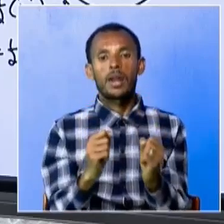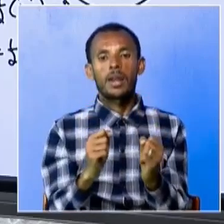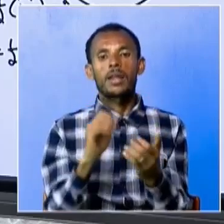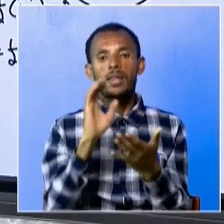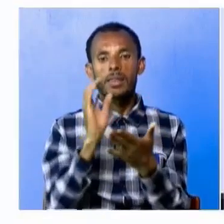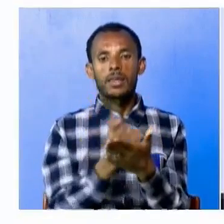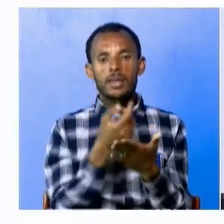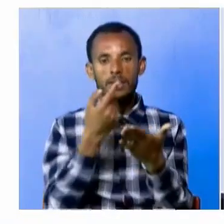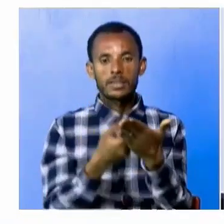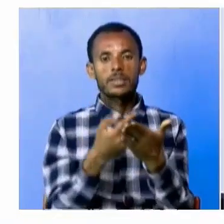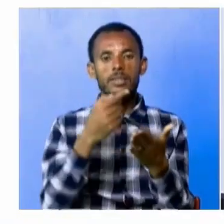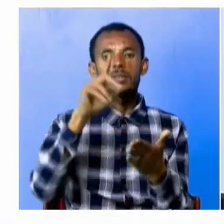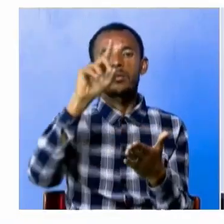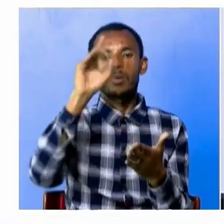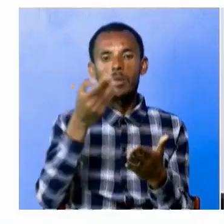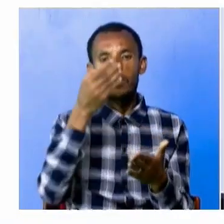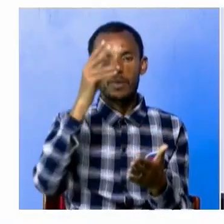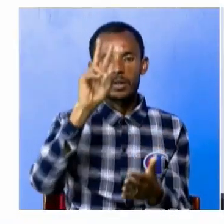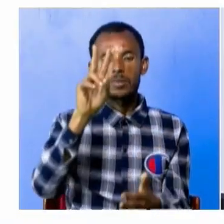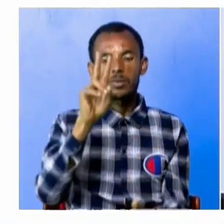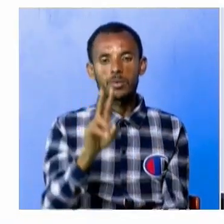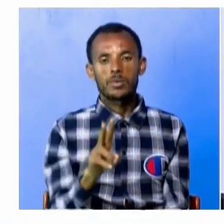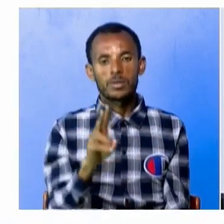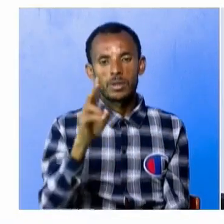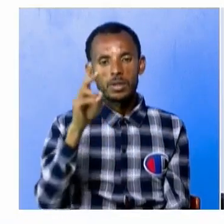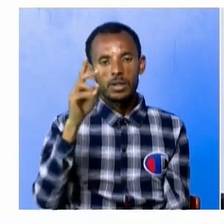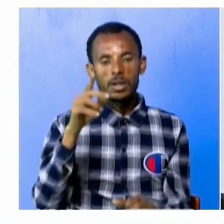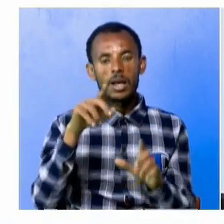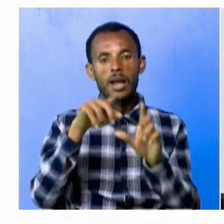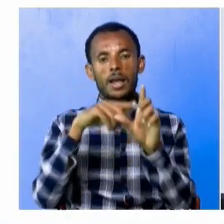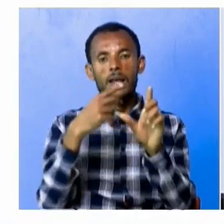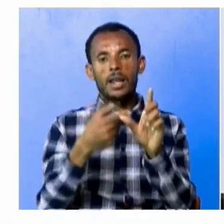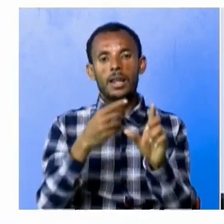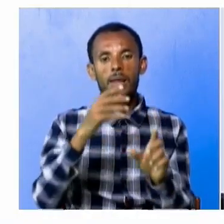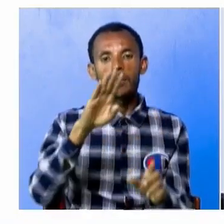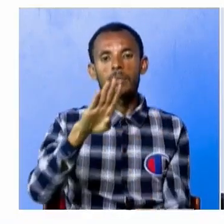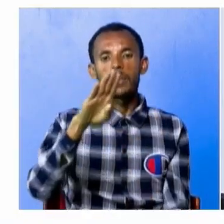half. This is the measure of angle